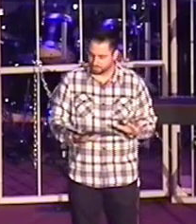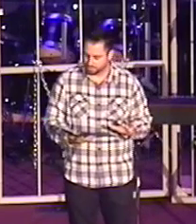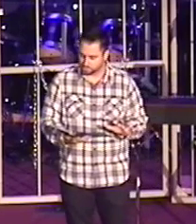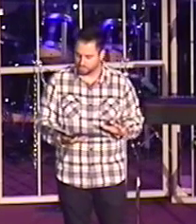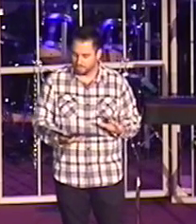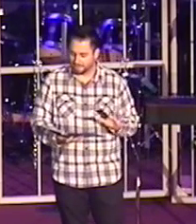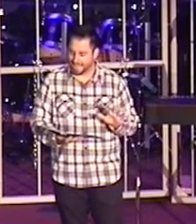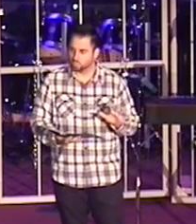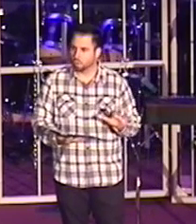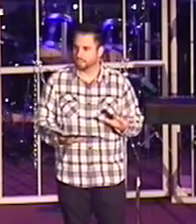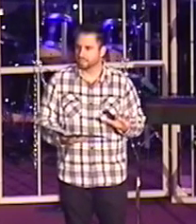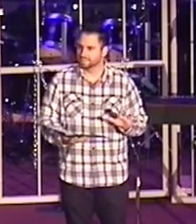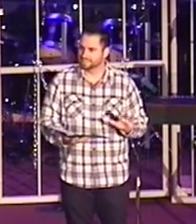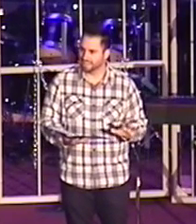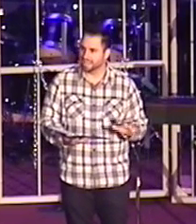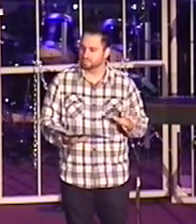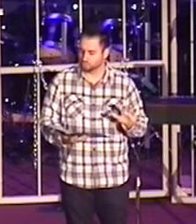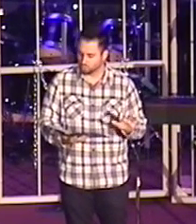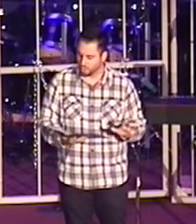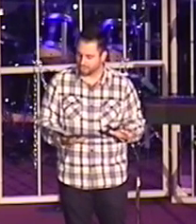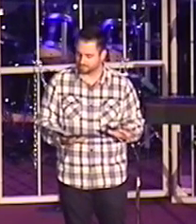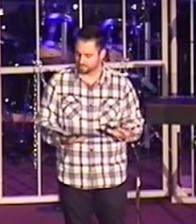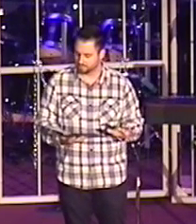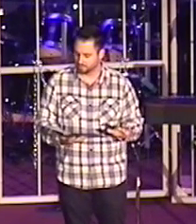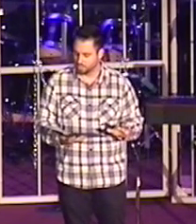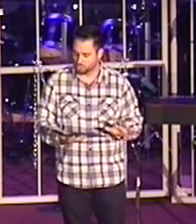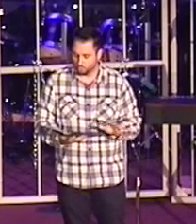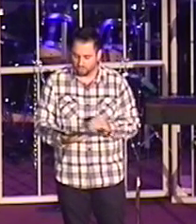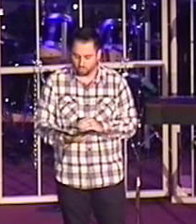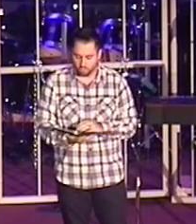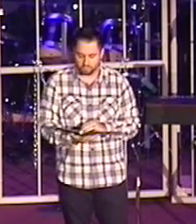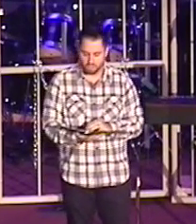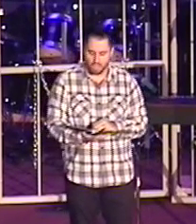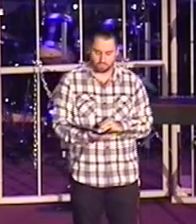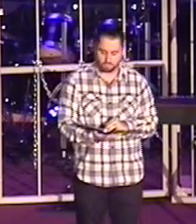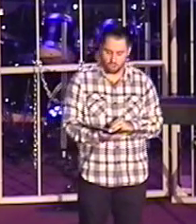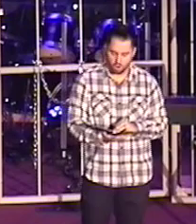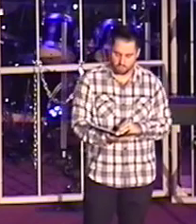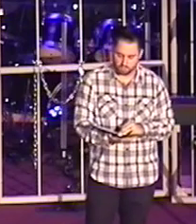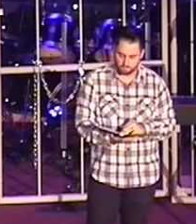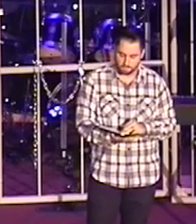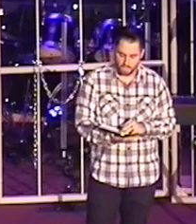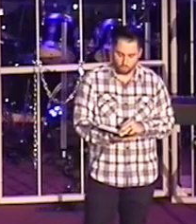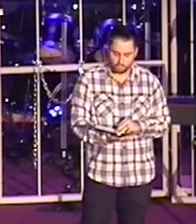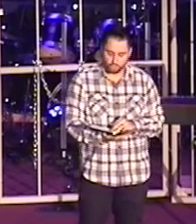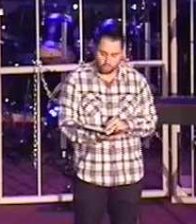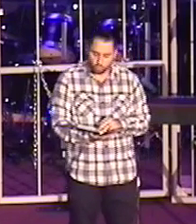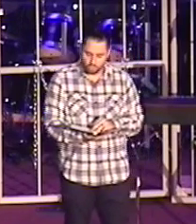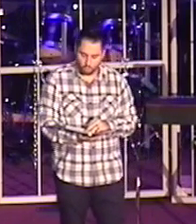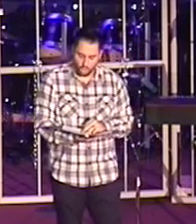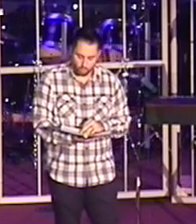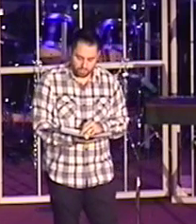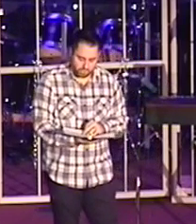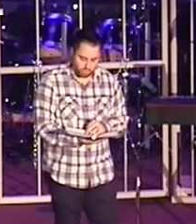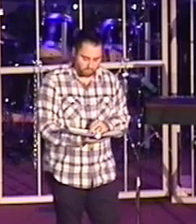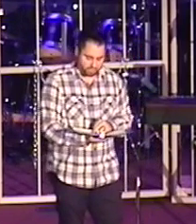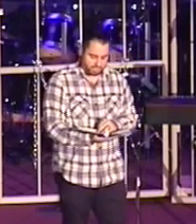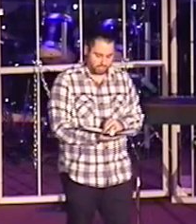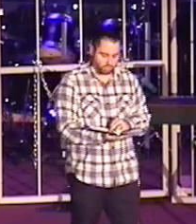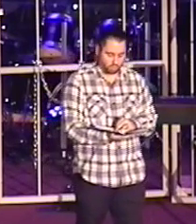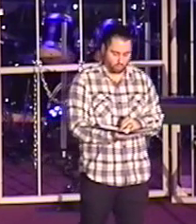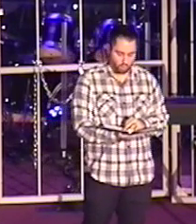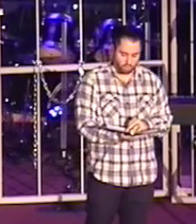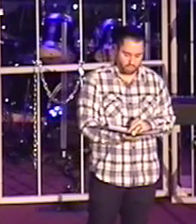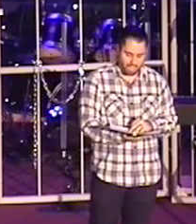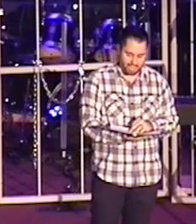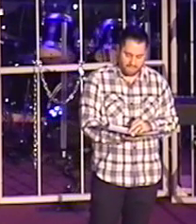men pleasers, but as what? Slaves to Christ, doing the will of God from the heart. With good will, render service as